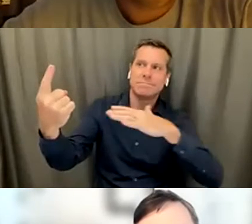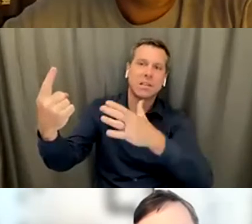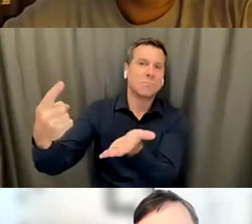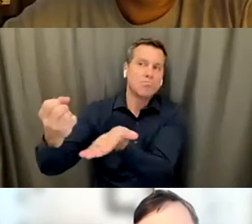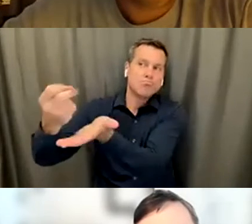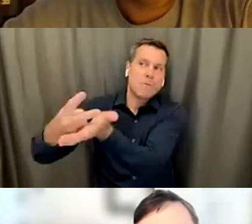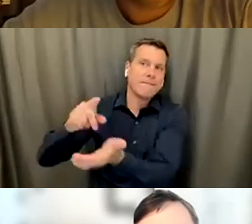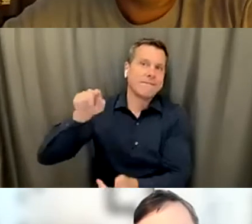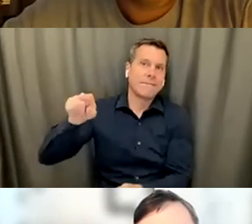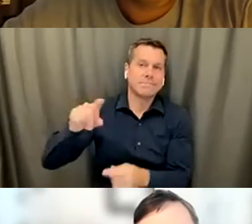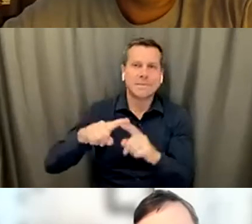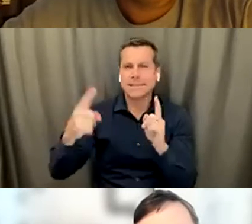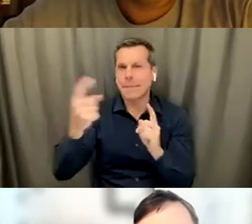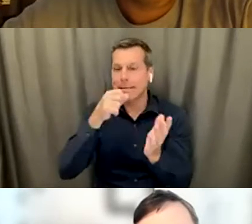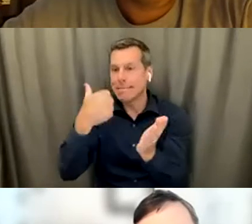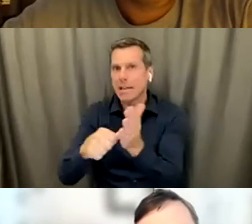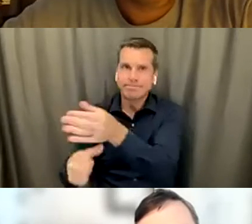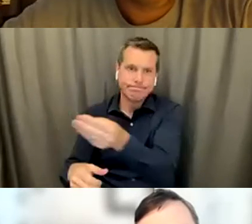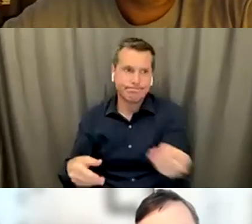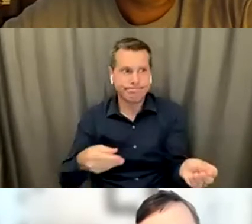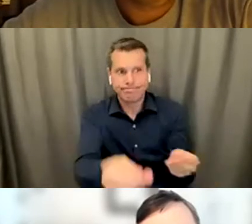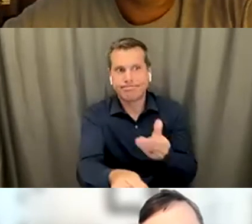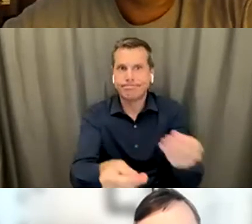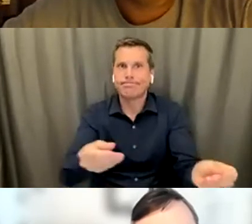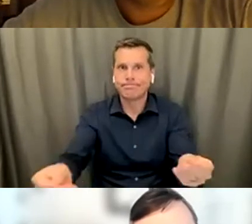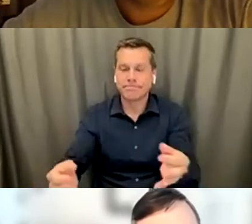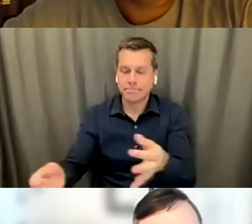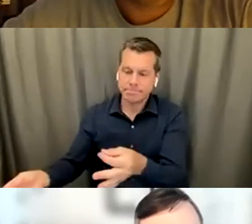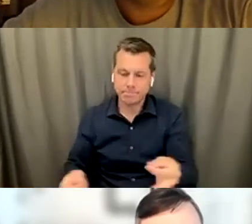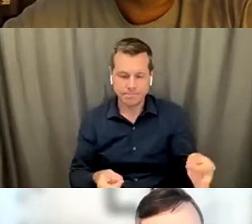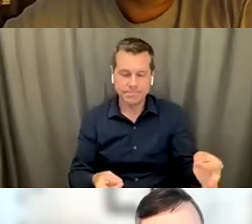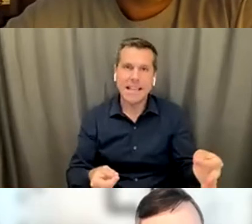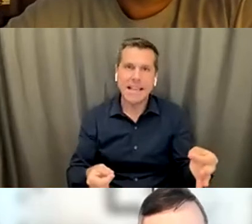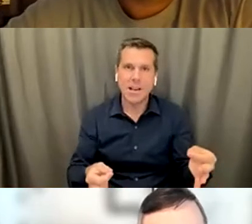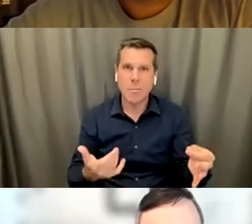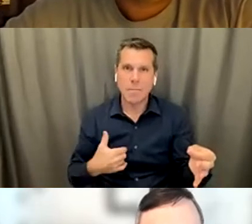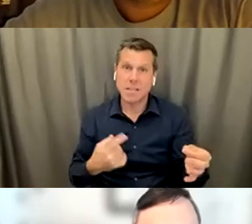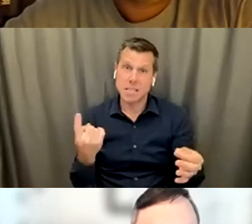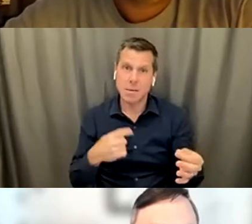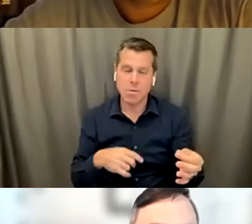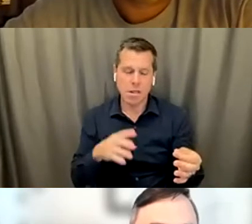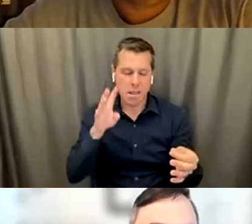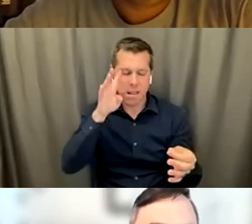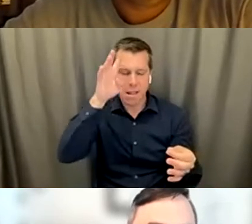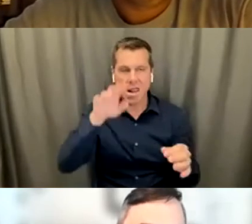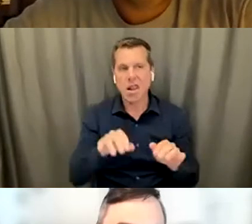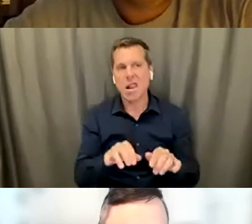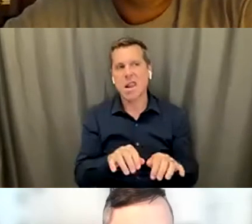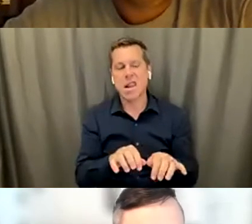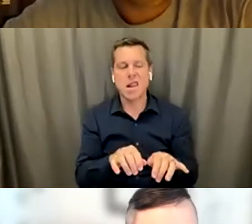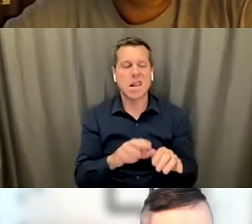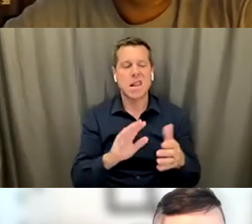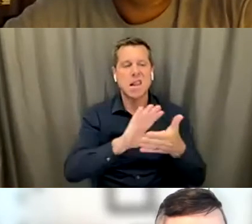accommodation letters that have been let's say doctored, or just ginned up by a student. So